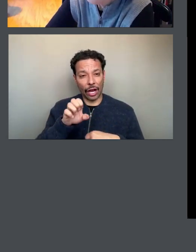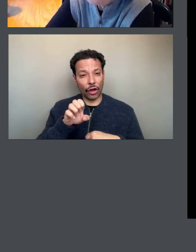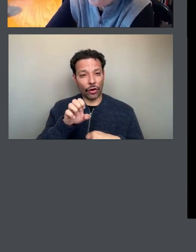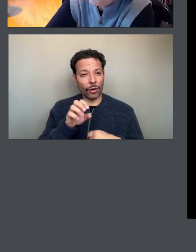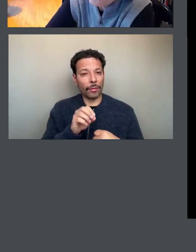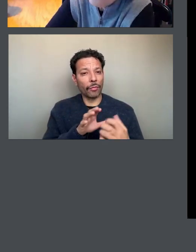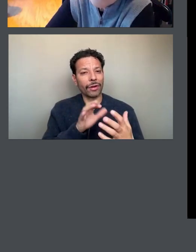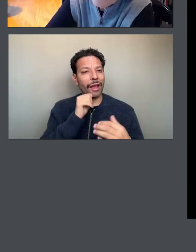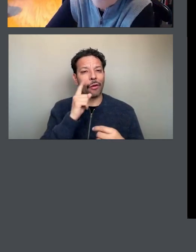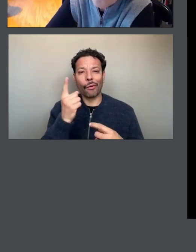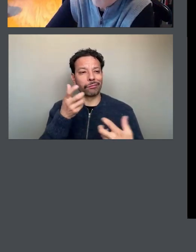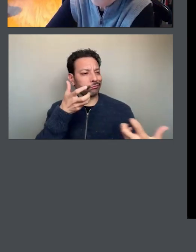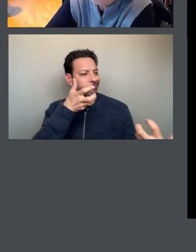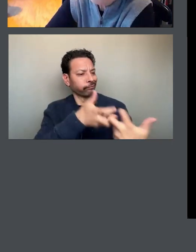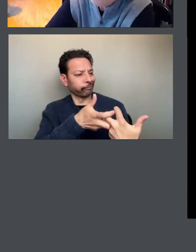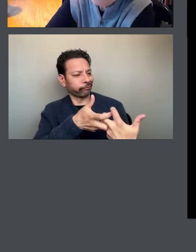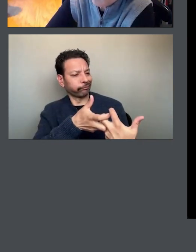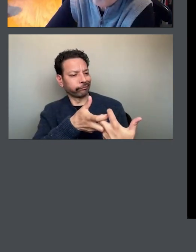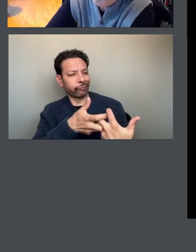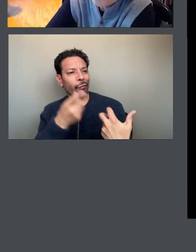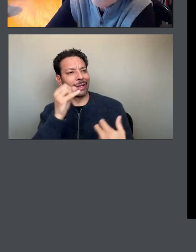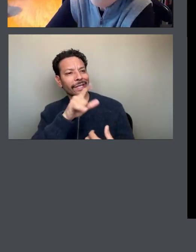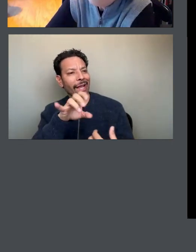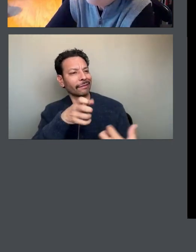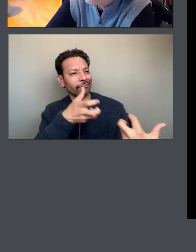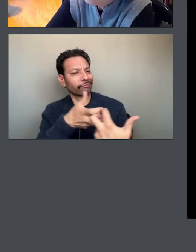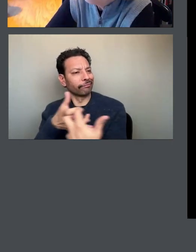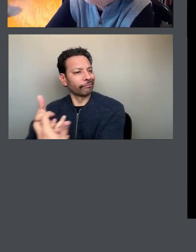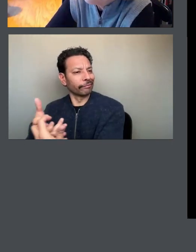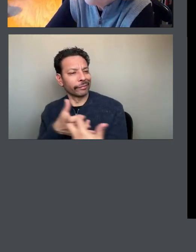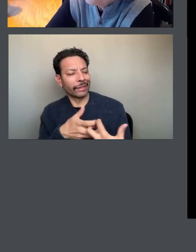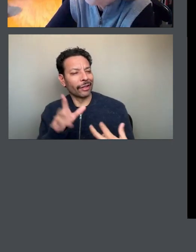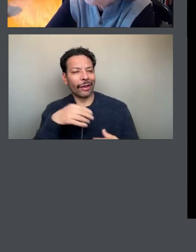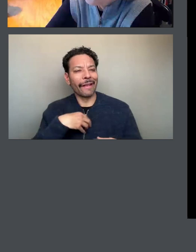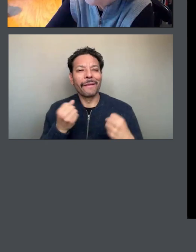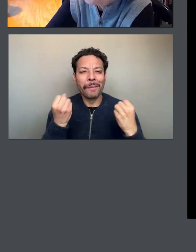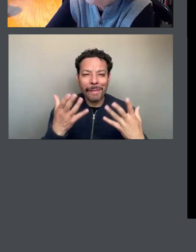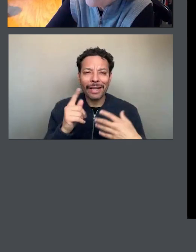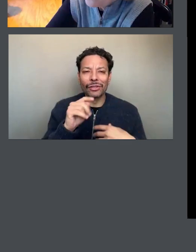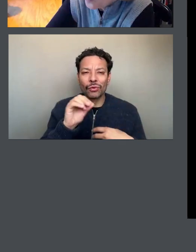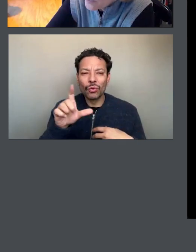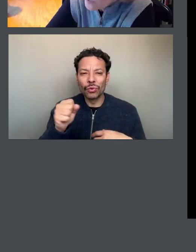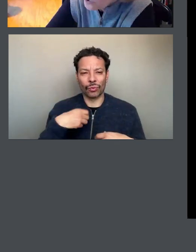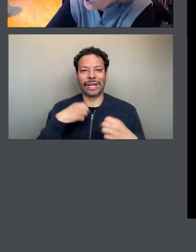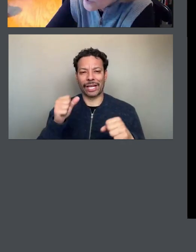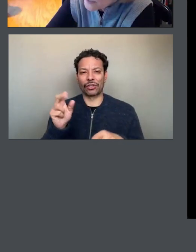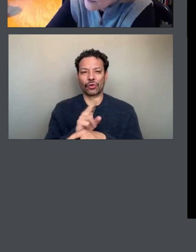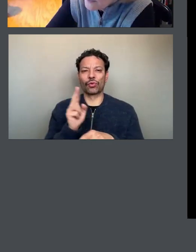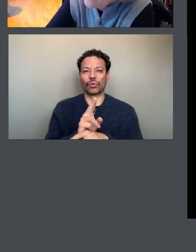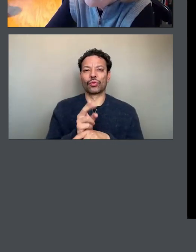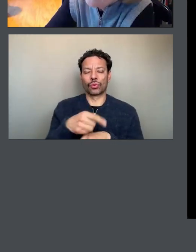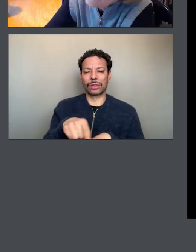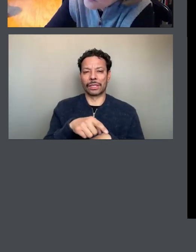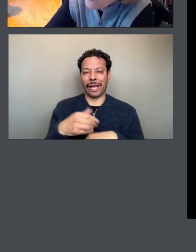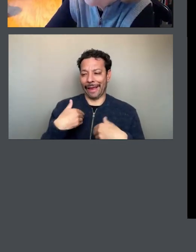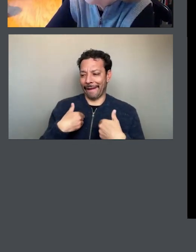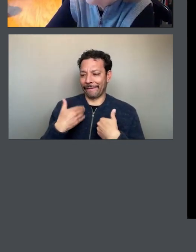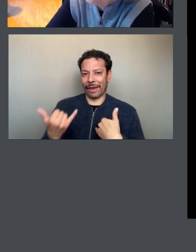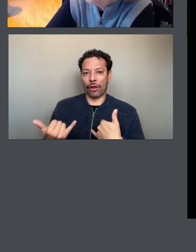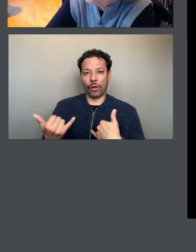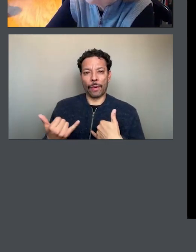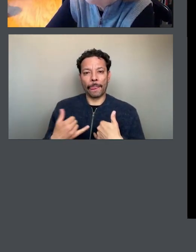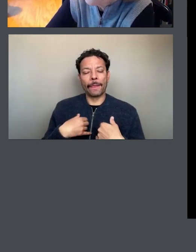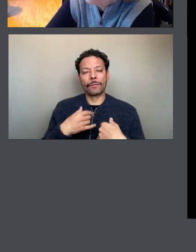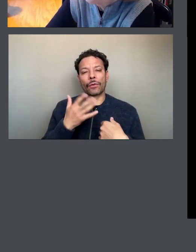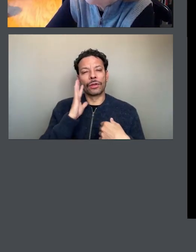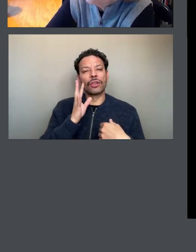size fits all any longer. There are a lot of tools at our disposal now that we can use, and so I will talk